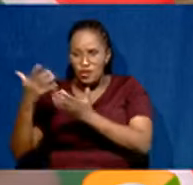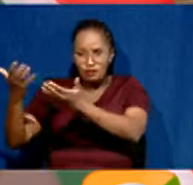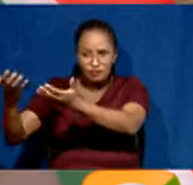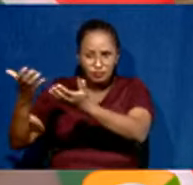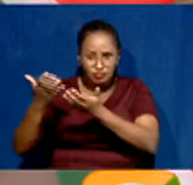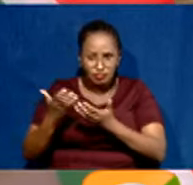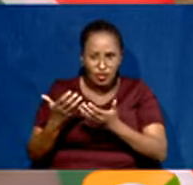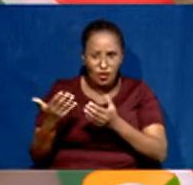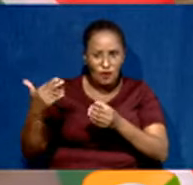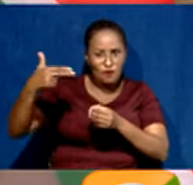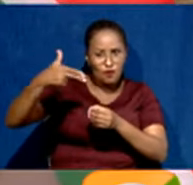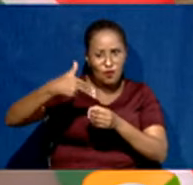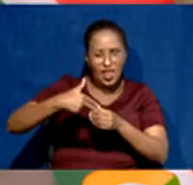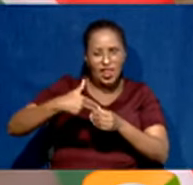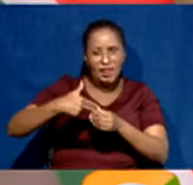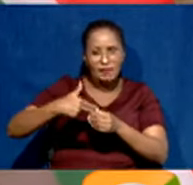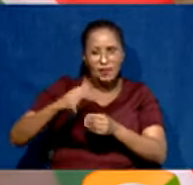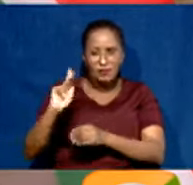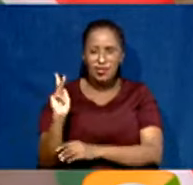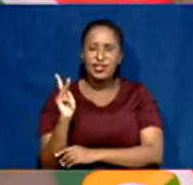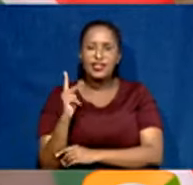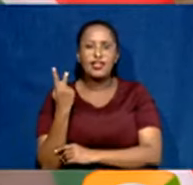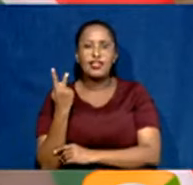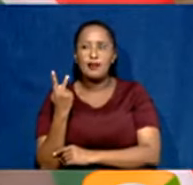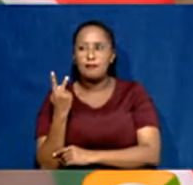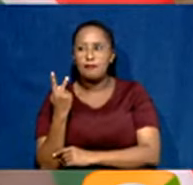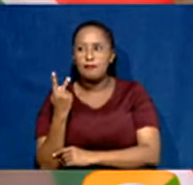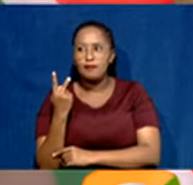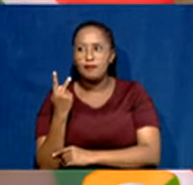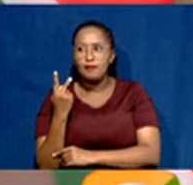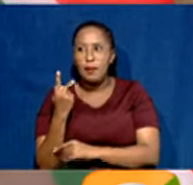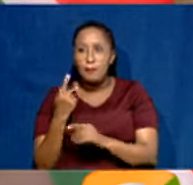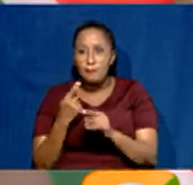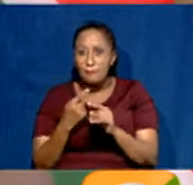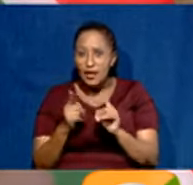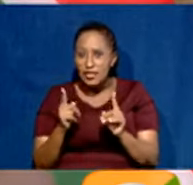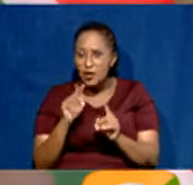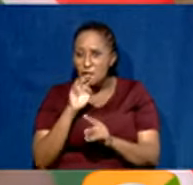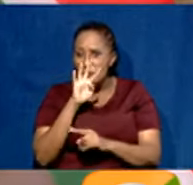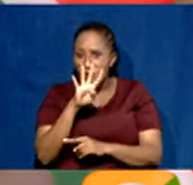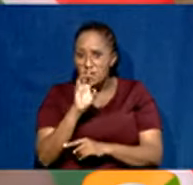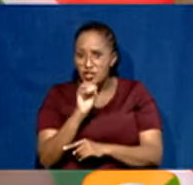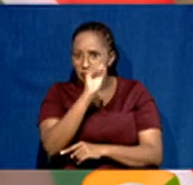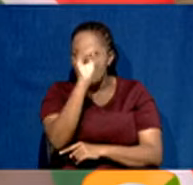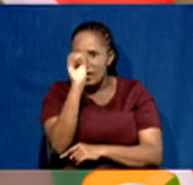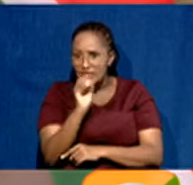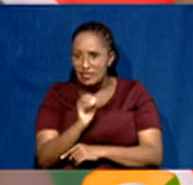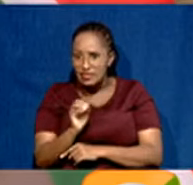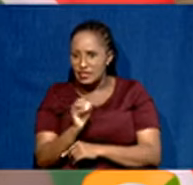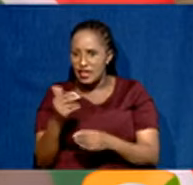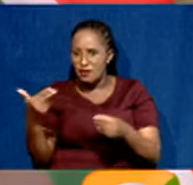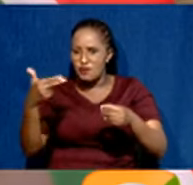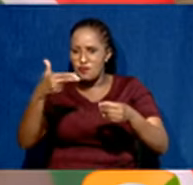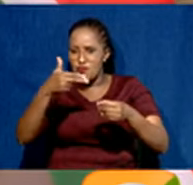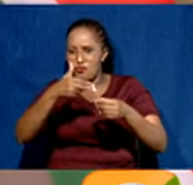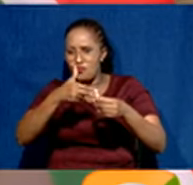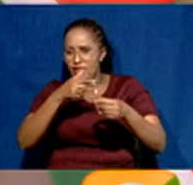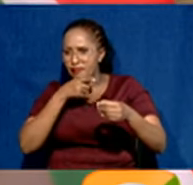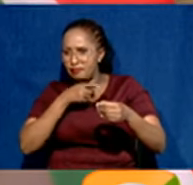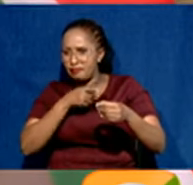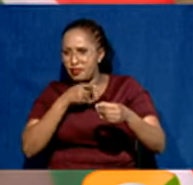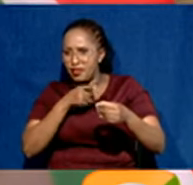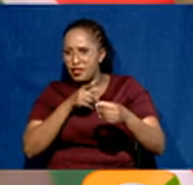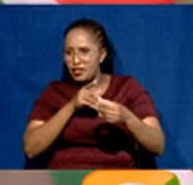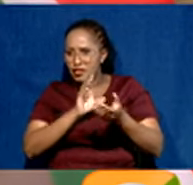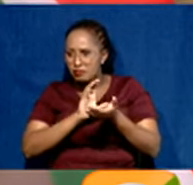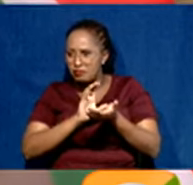fuel for Kenya, but 40% of that fuel goes to